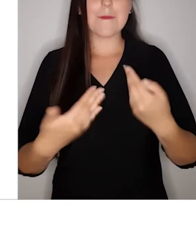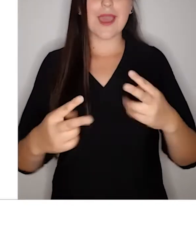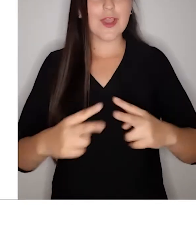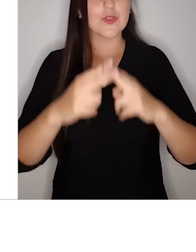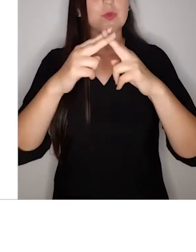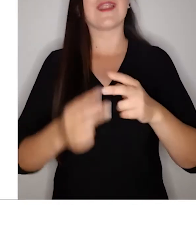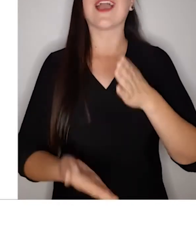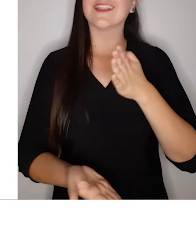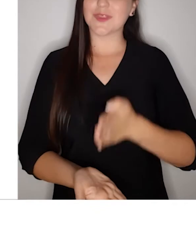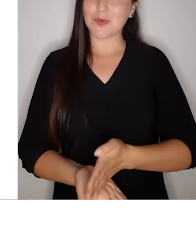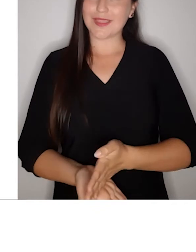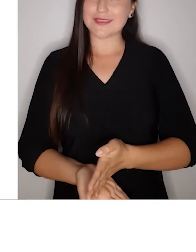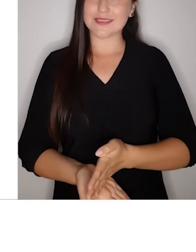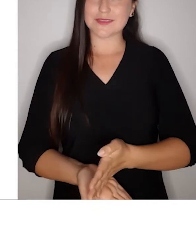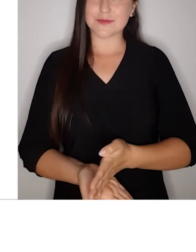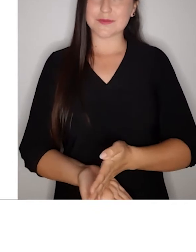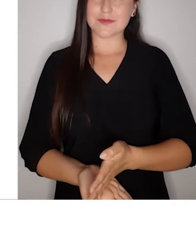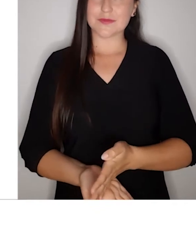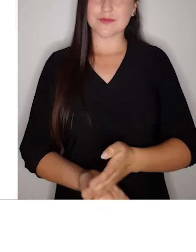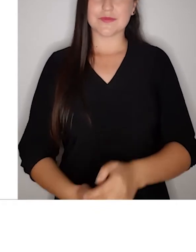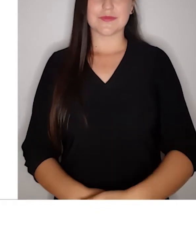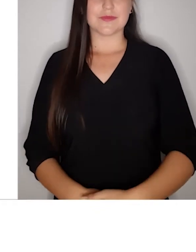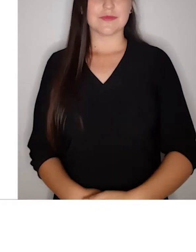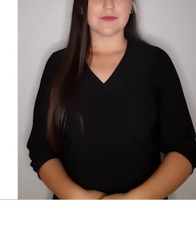Reflection in order to build attitudes.